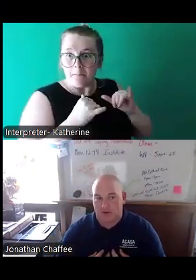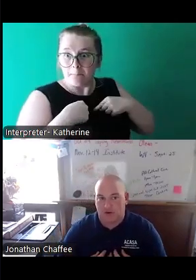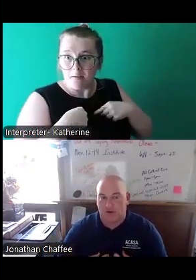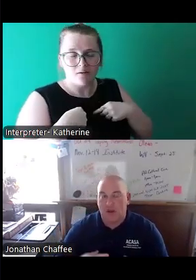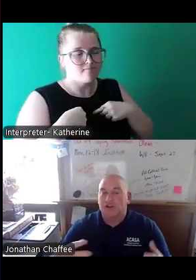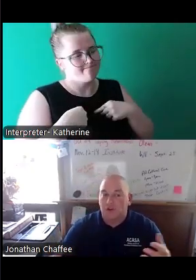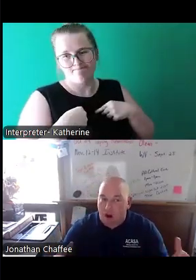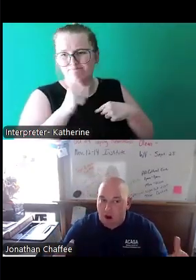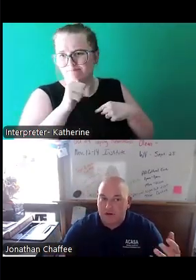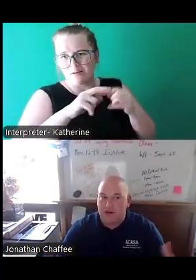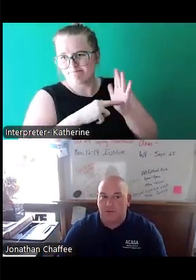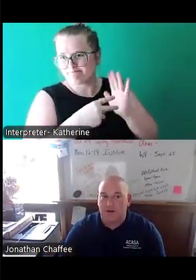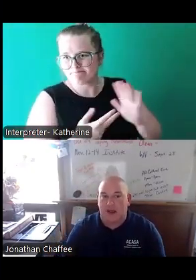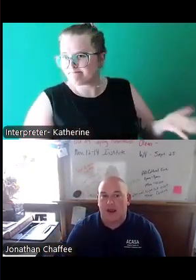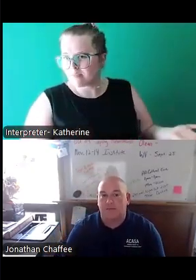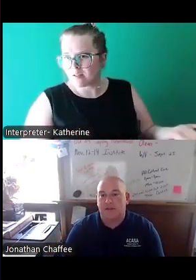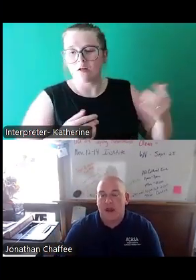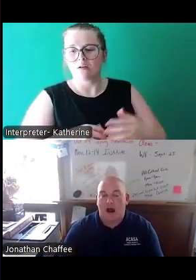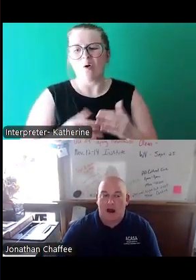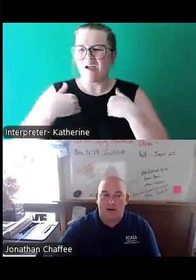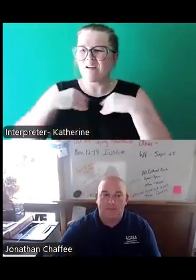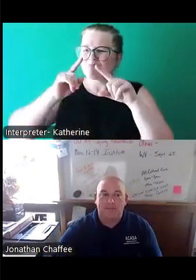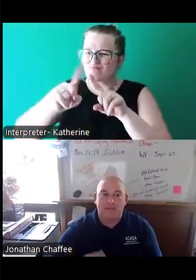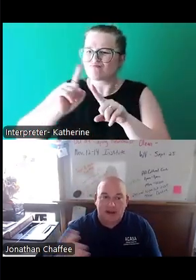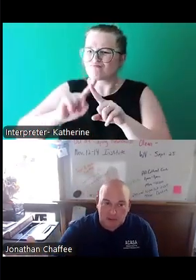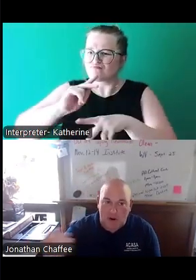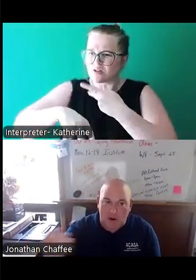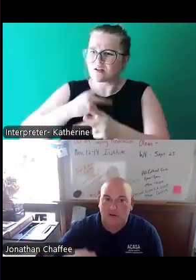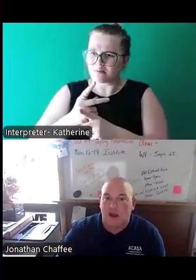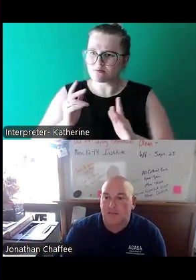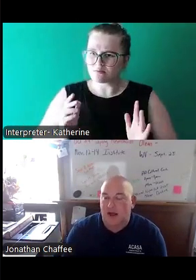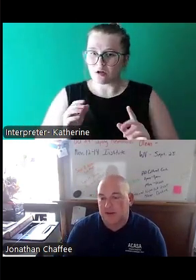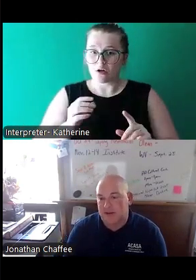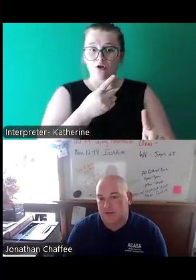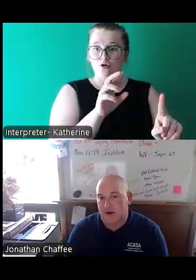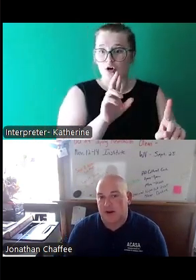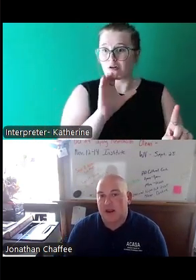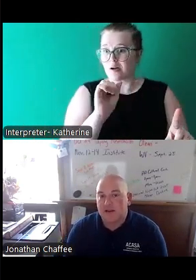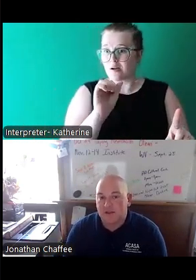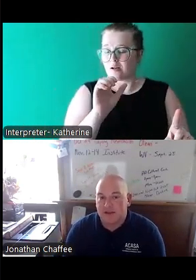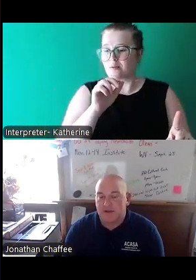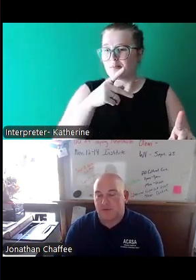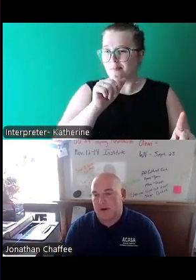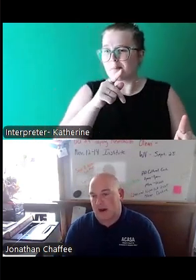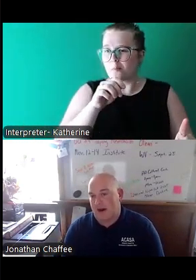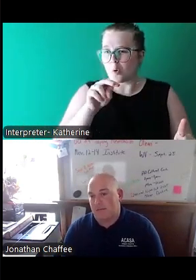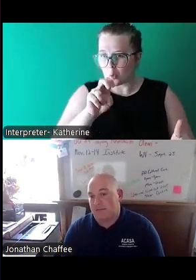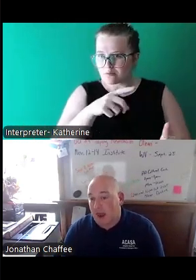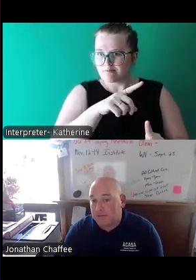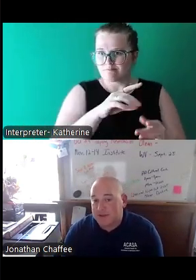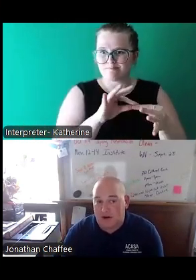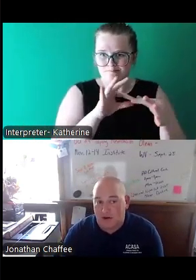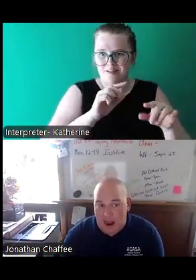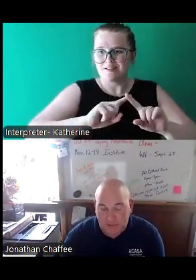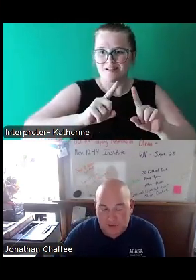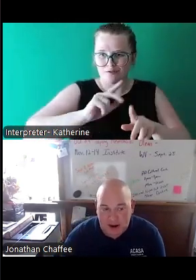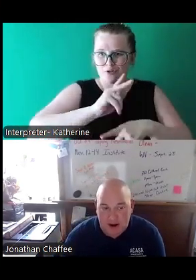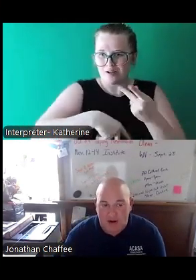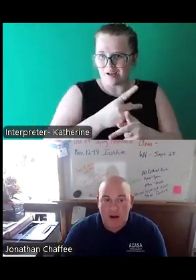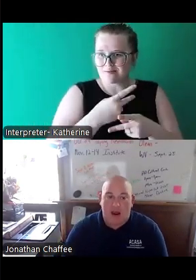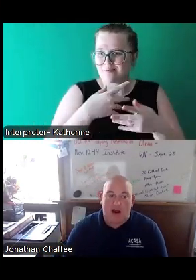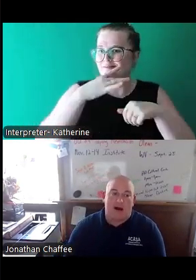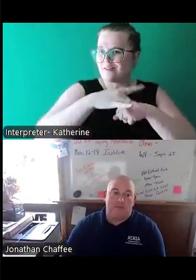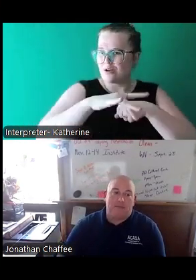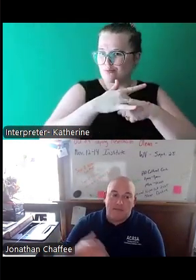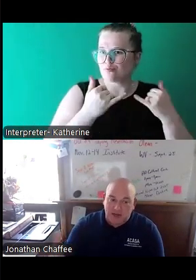effect for you. So there are different types. Dr. Peppone talked about the different types that are out